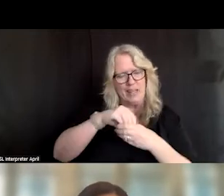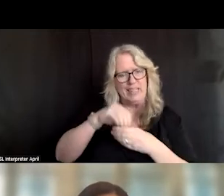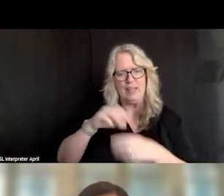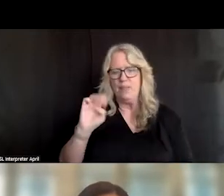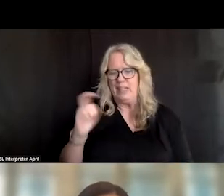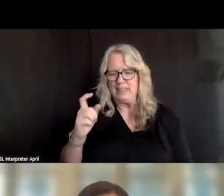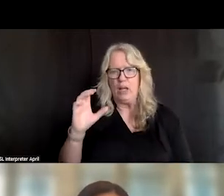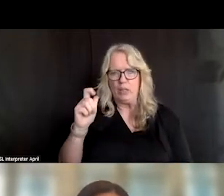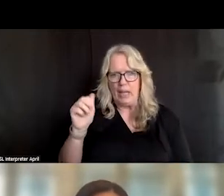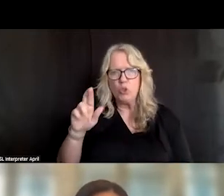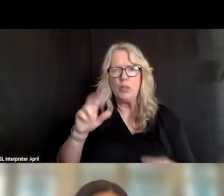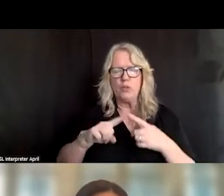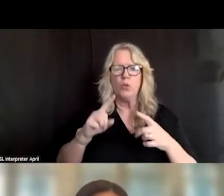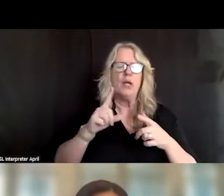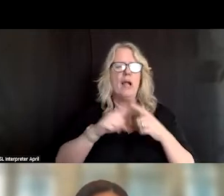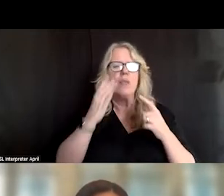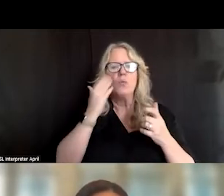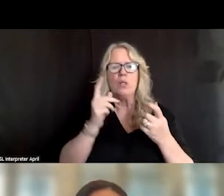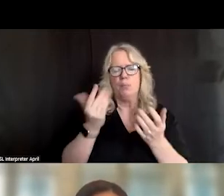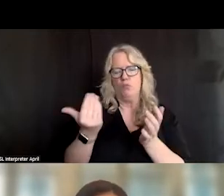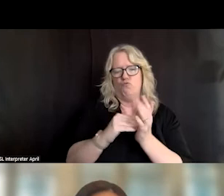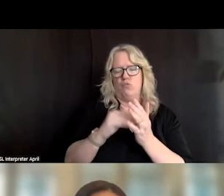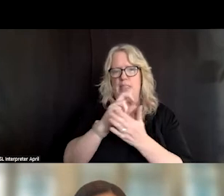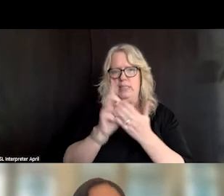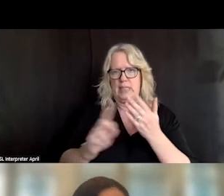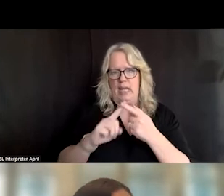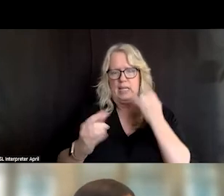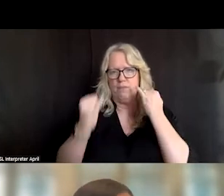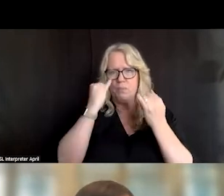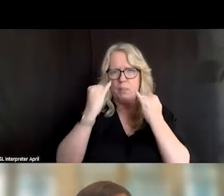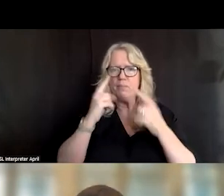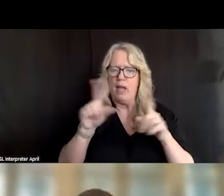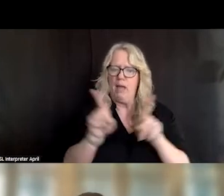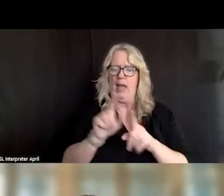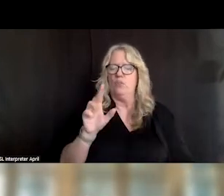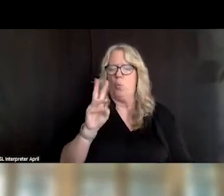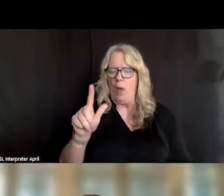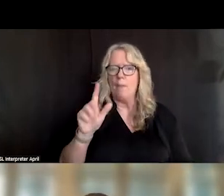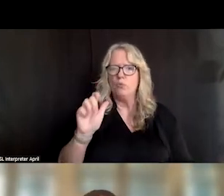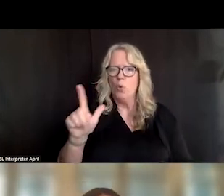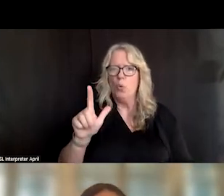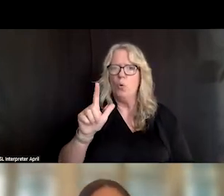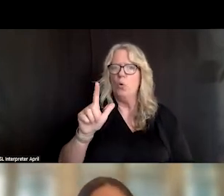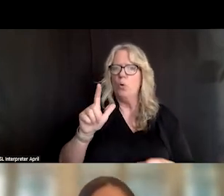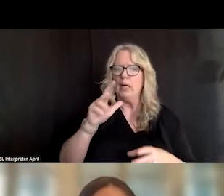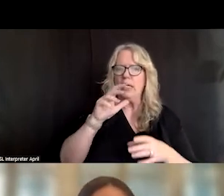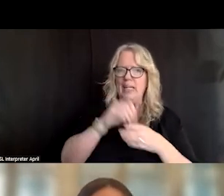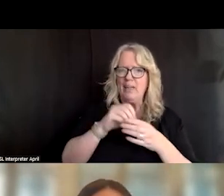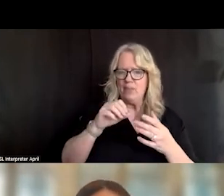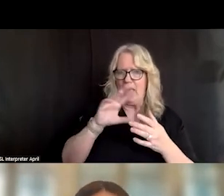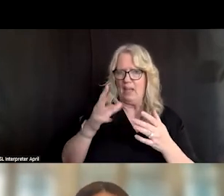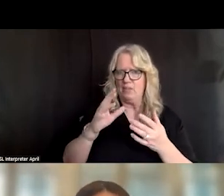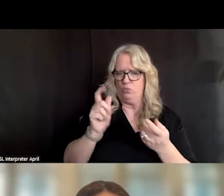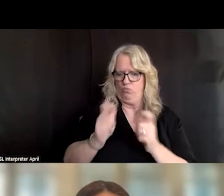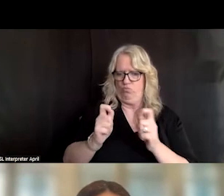as we could. And then there was a little bit of the redesign and the reimagination of this as a web tool. And so in the refine phase, one of the